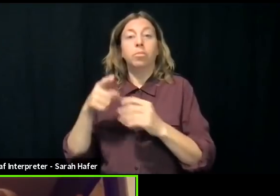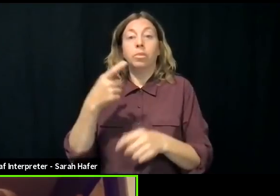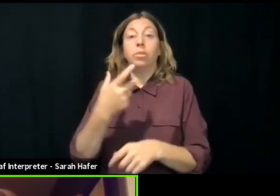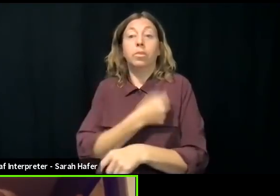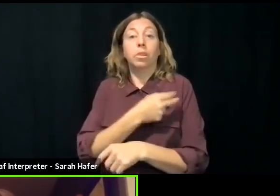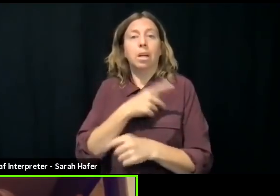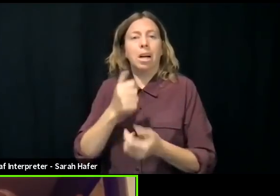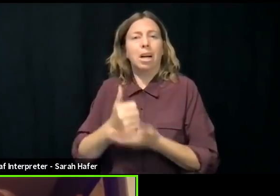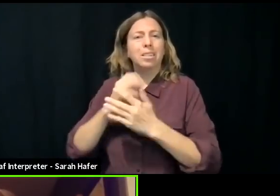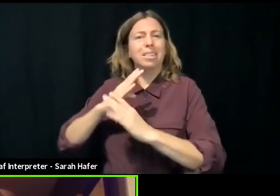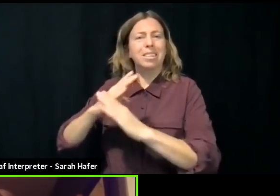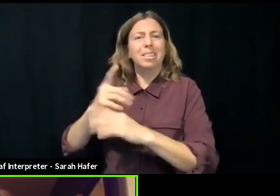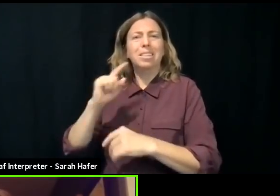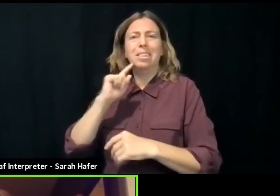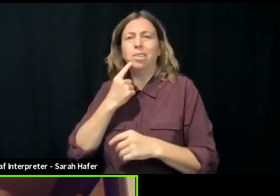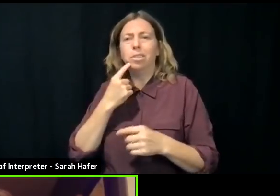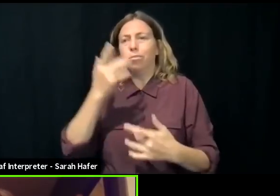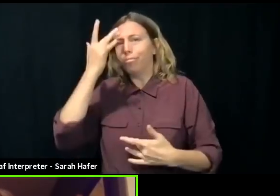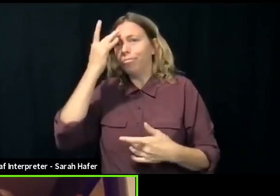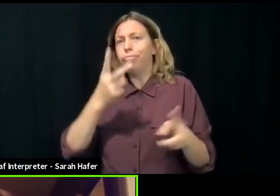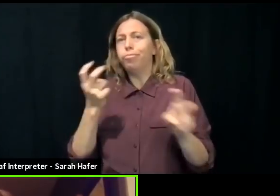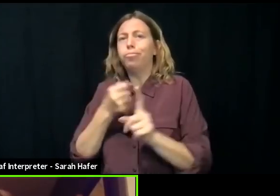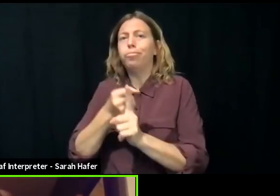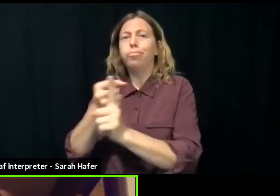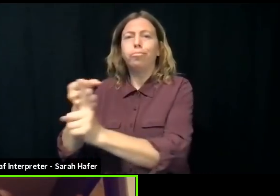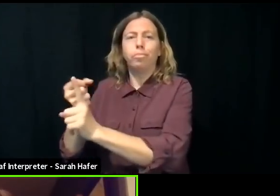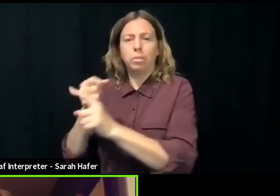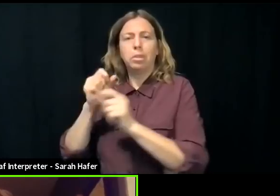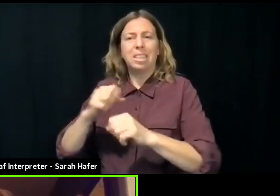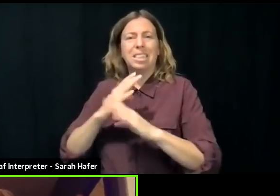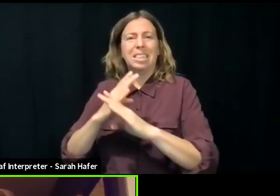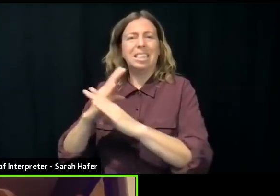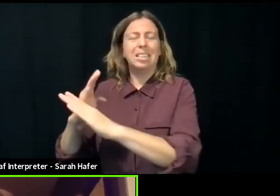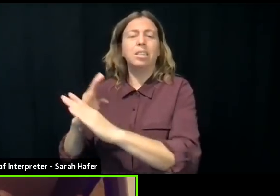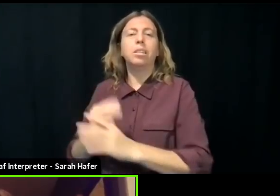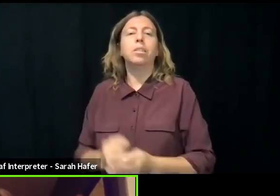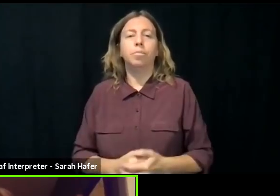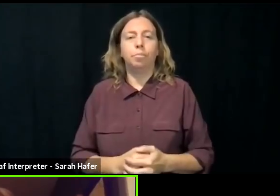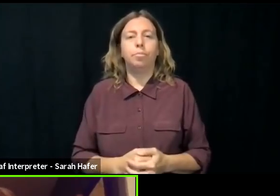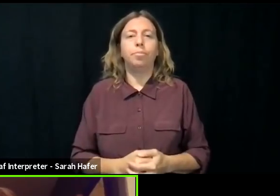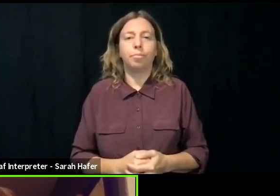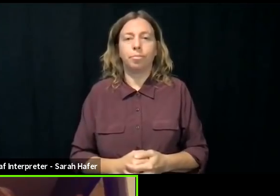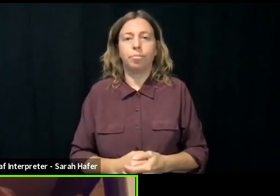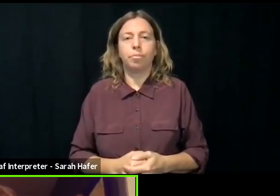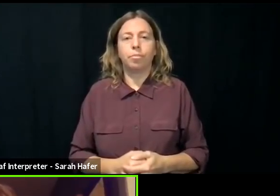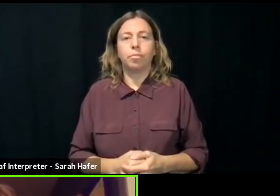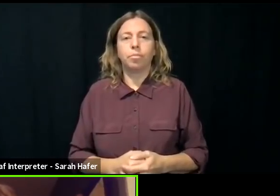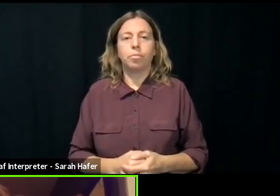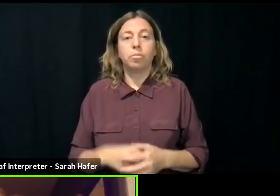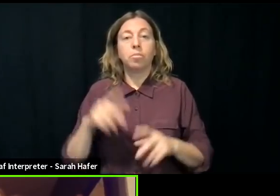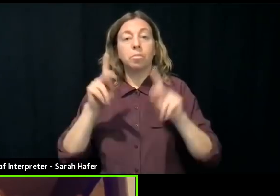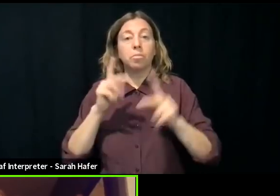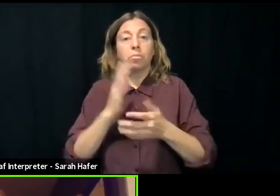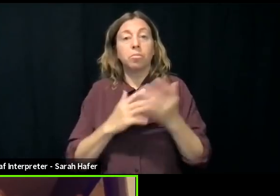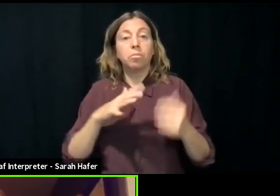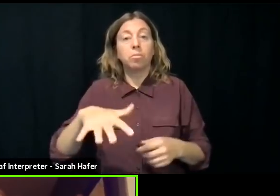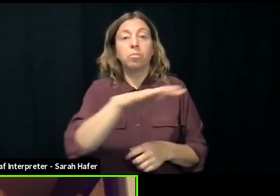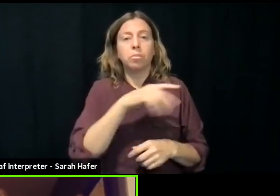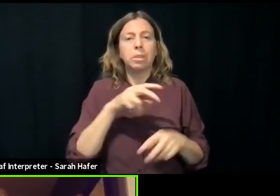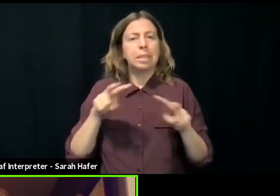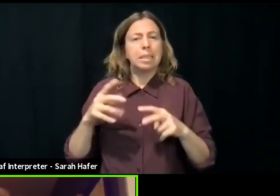from COVID-19 and all its variants currently circulating in Oregon. Some people are expressing concerns about the side effects from the